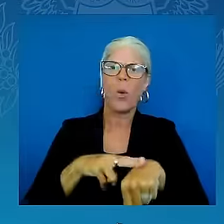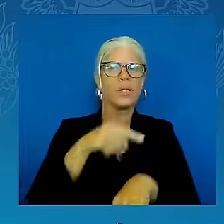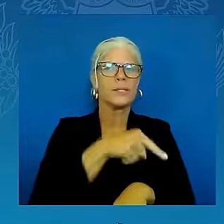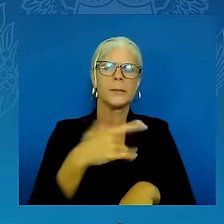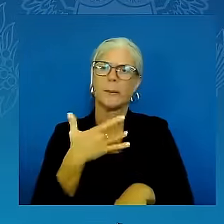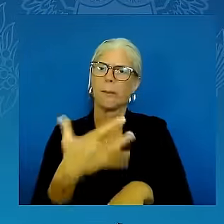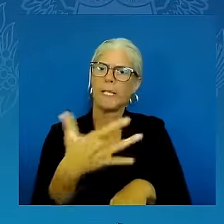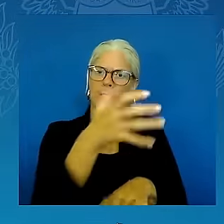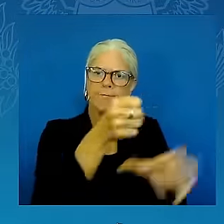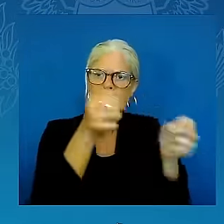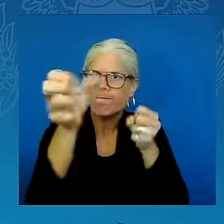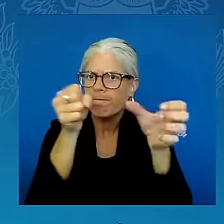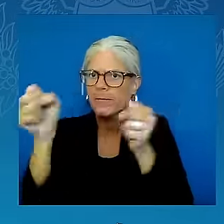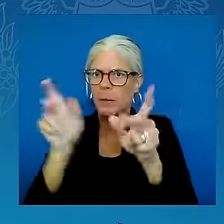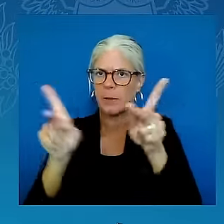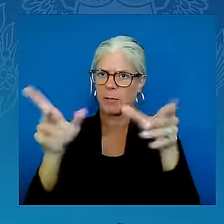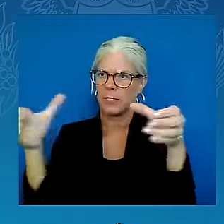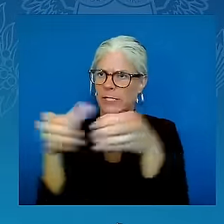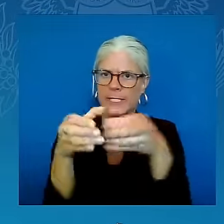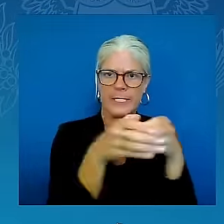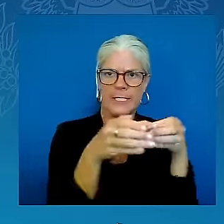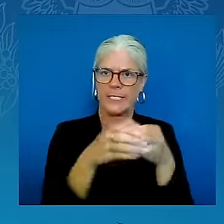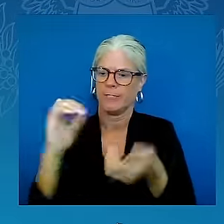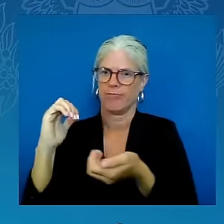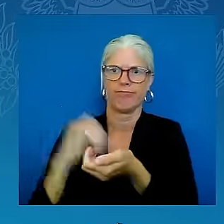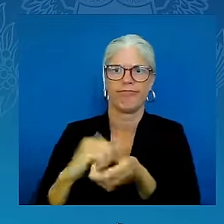us. Yes, she did.